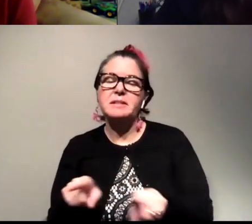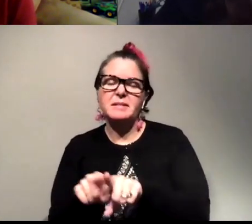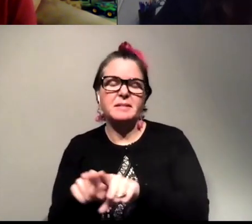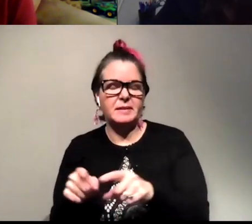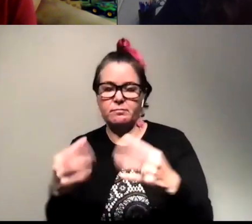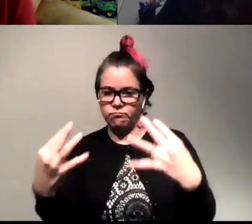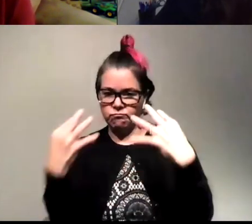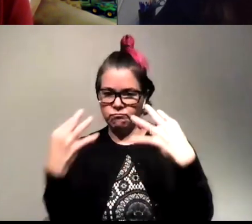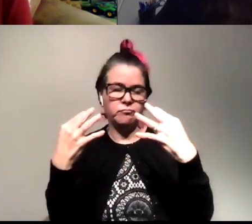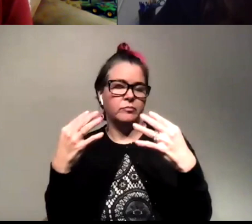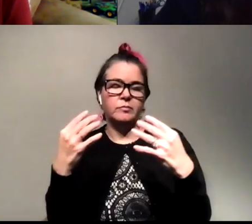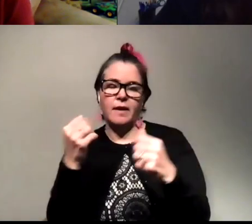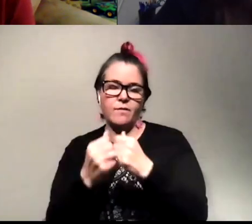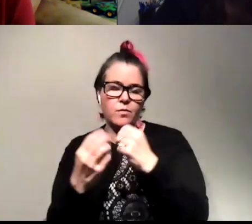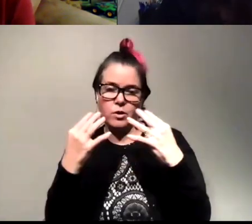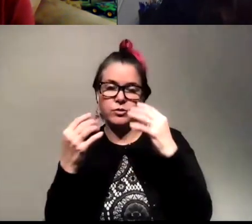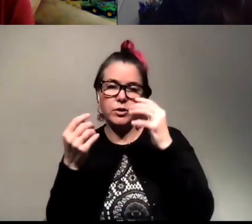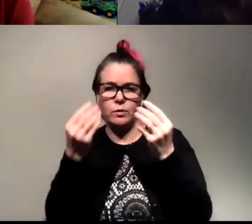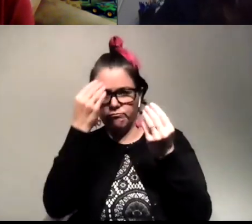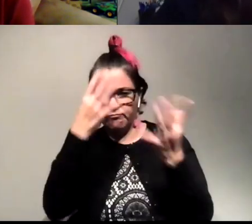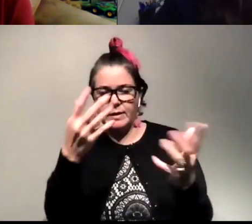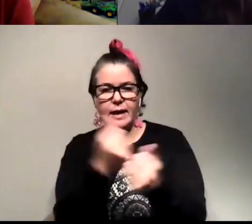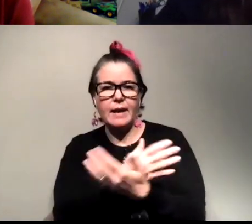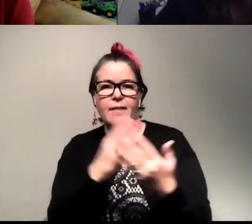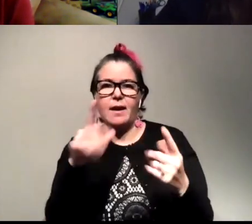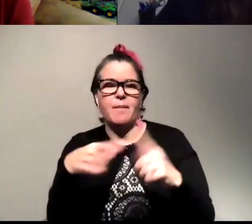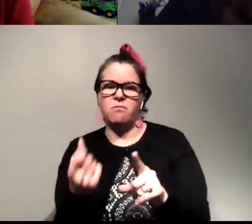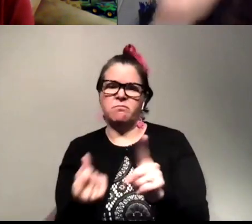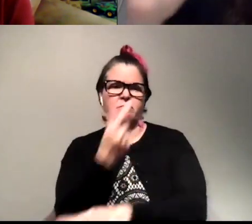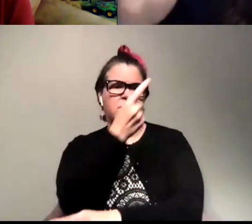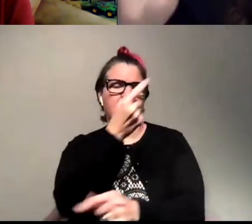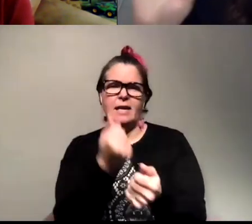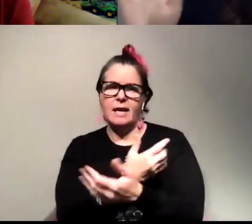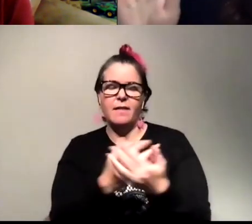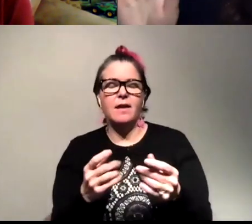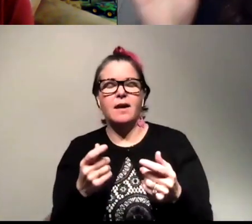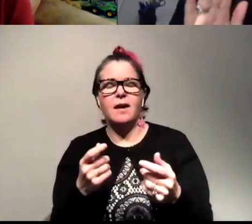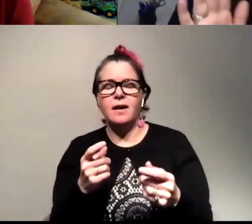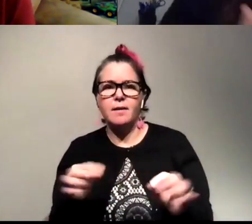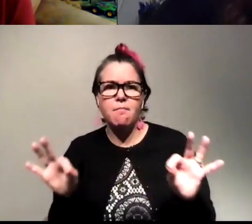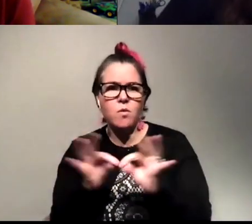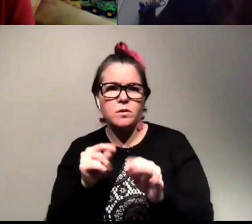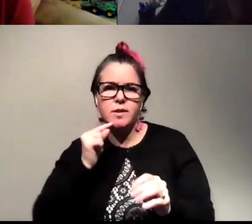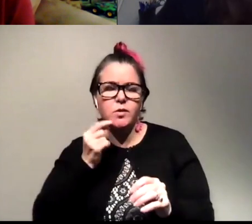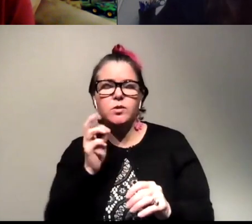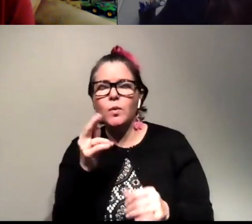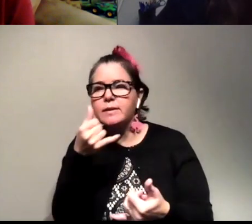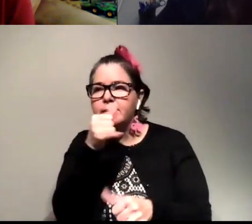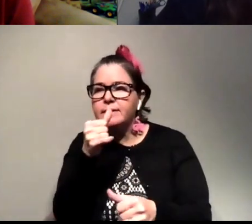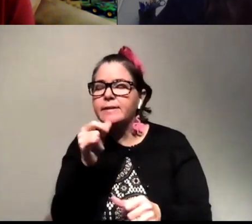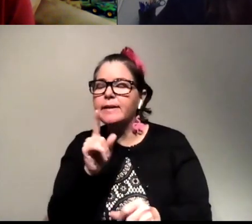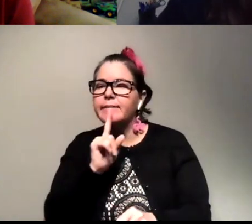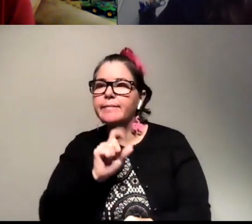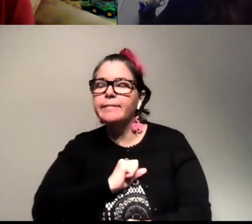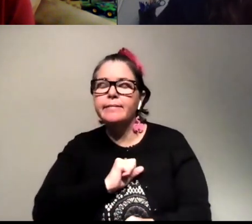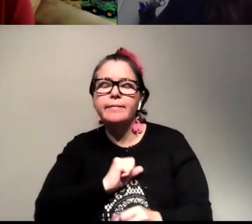everybody's attention in the whole world and you can tell them anything about anything, it can be as like big picture important or silly and insignificant as you